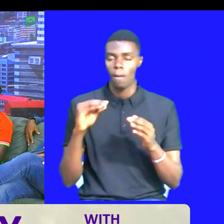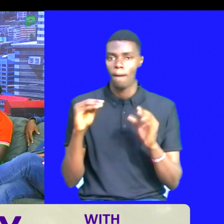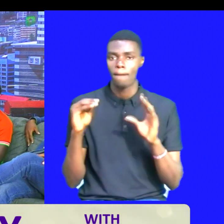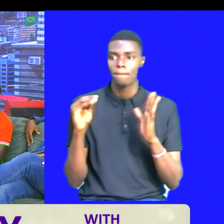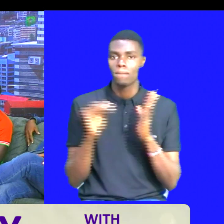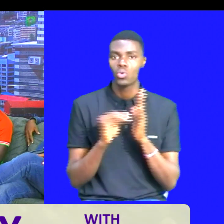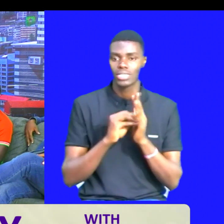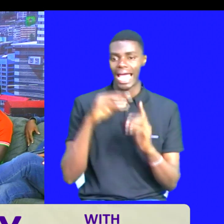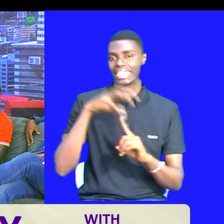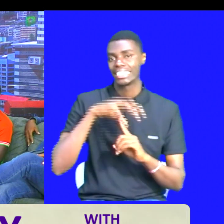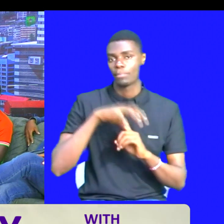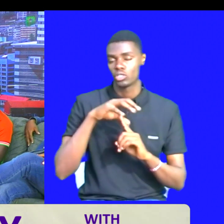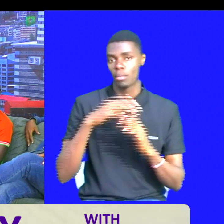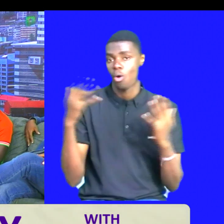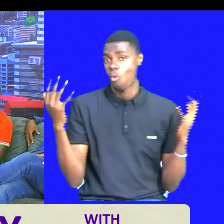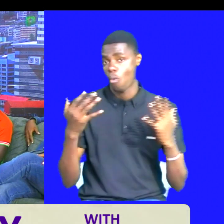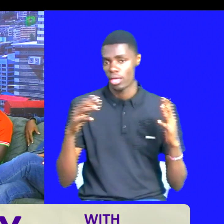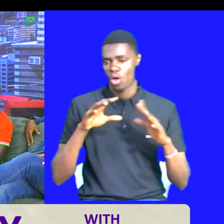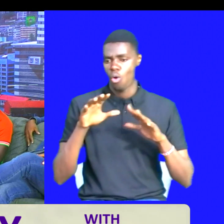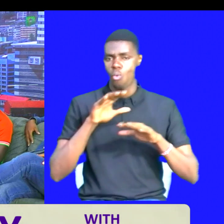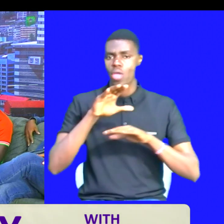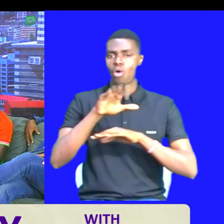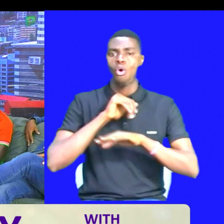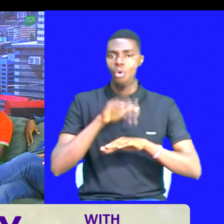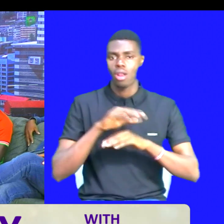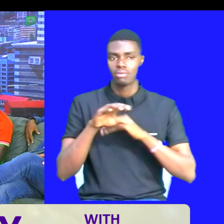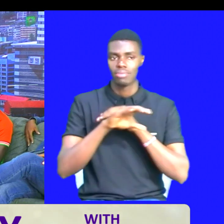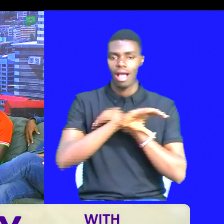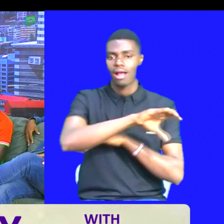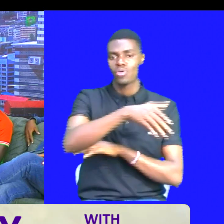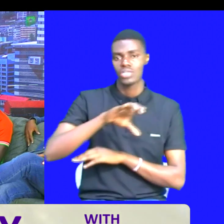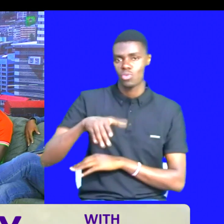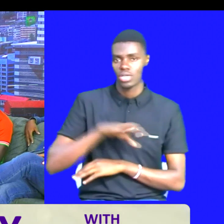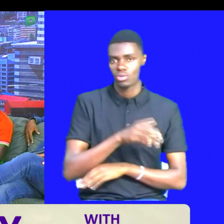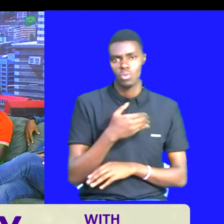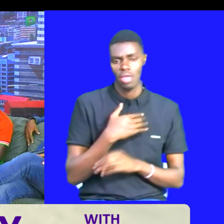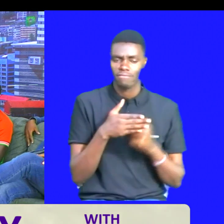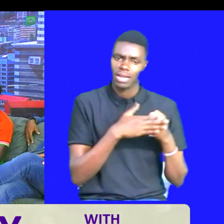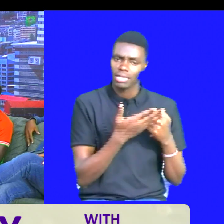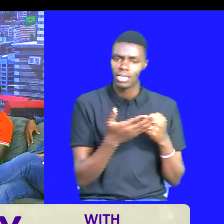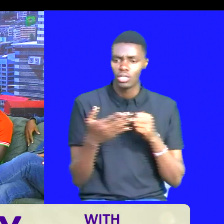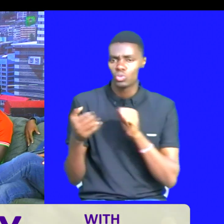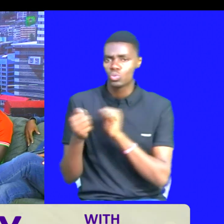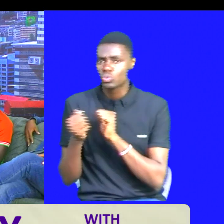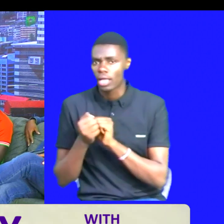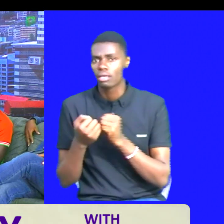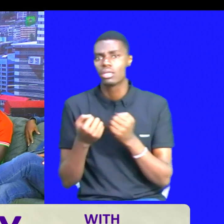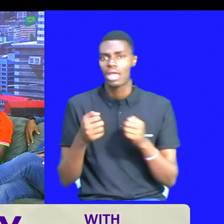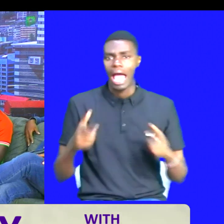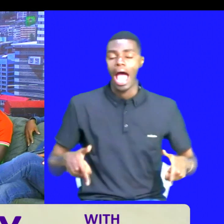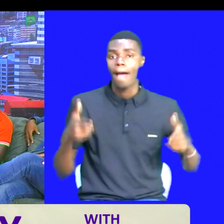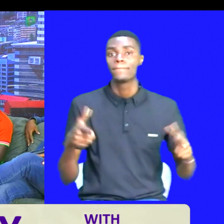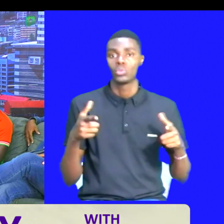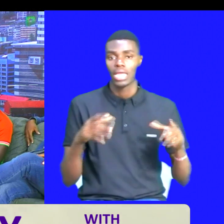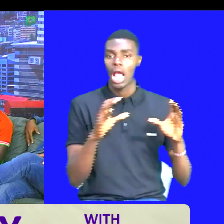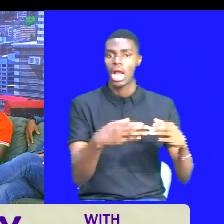we call it a championship, Right. whereby we call every county, because we have about 9 to 10 amputee football clubs around Kenya.